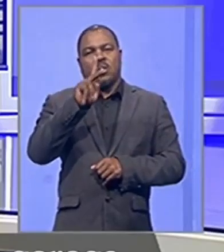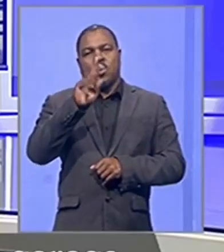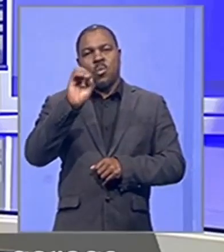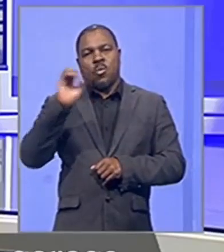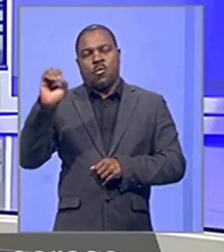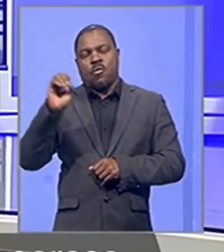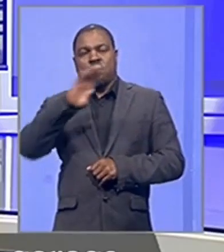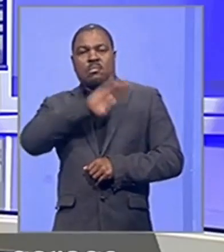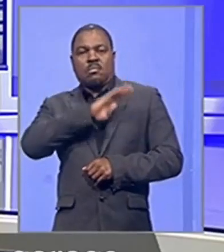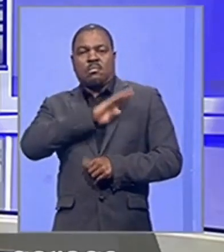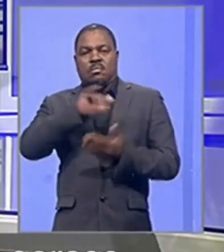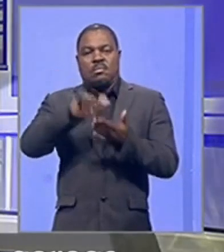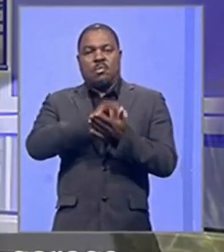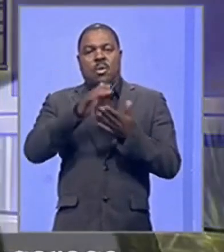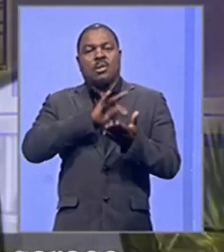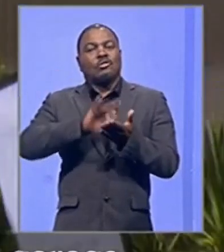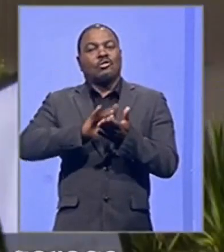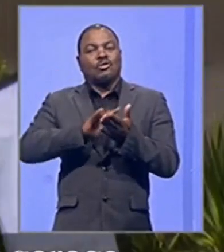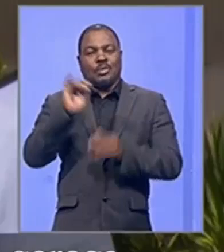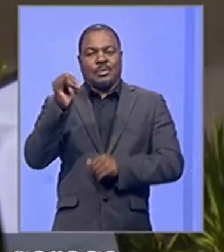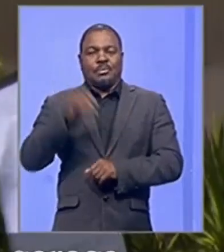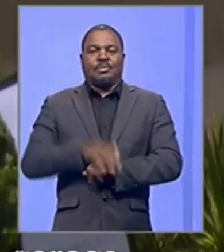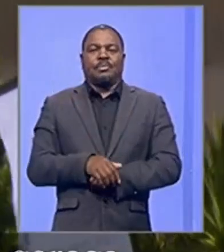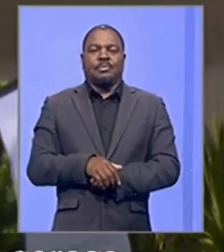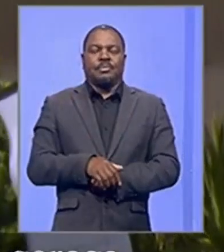ka Centurion.